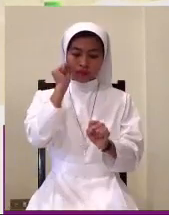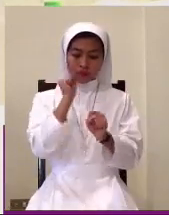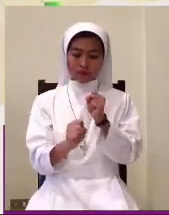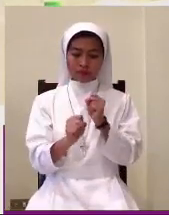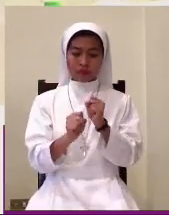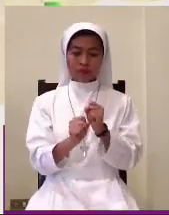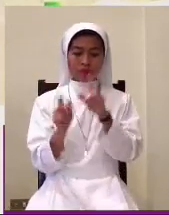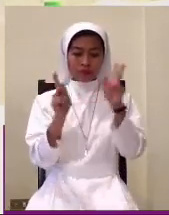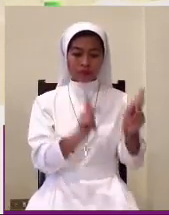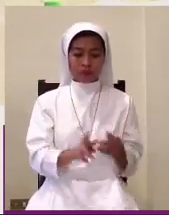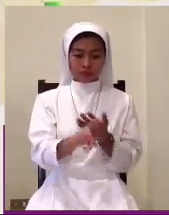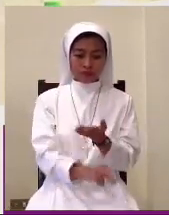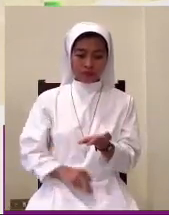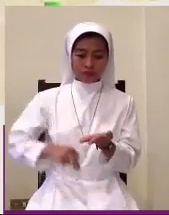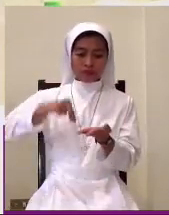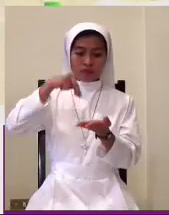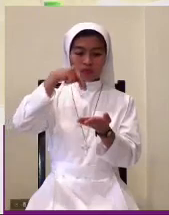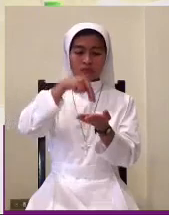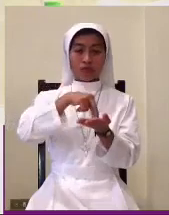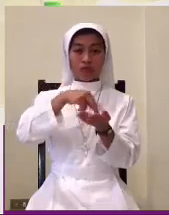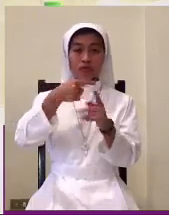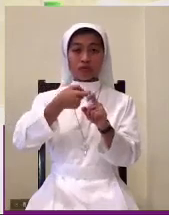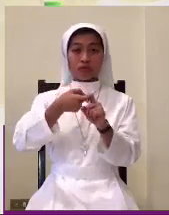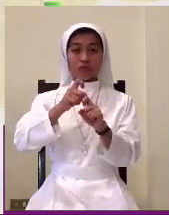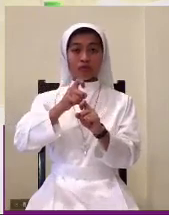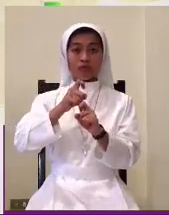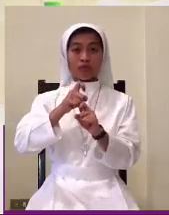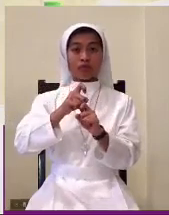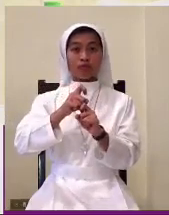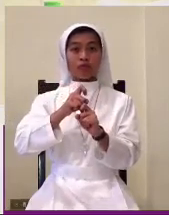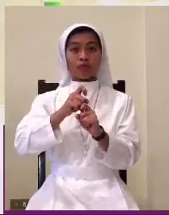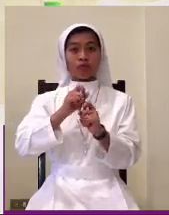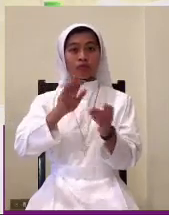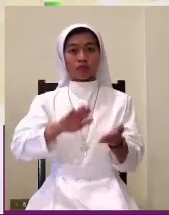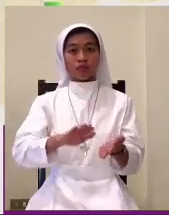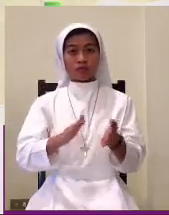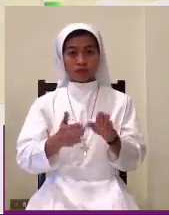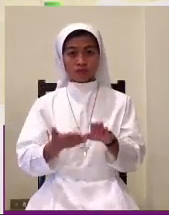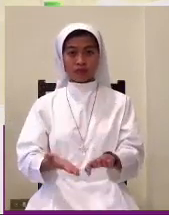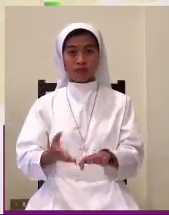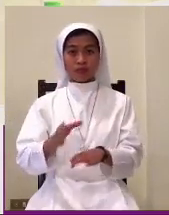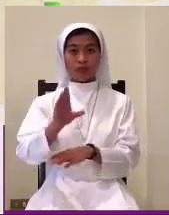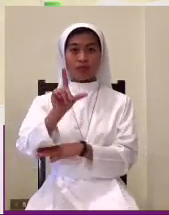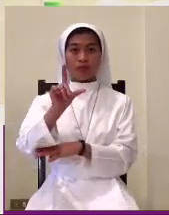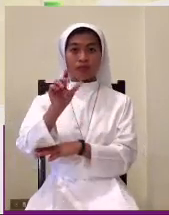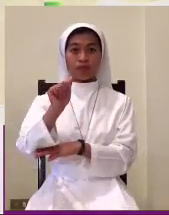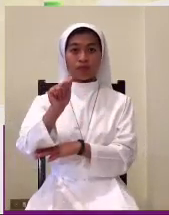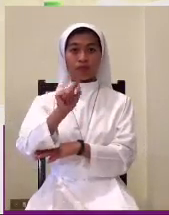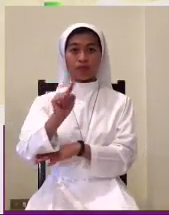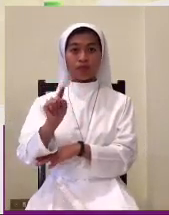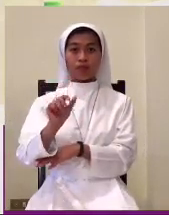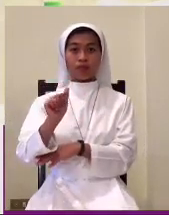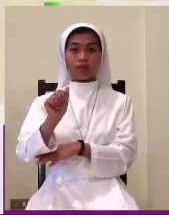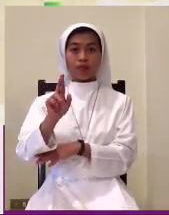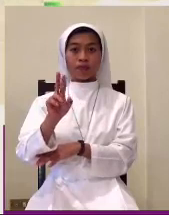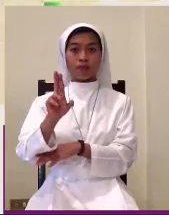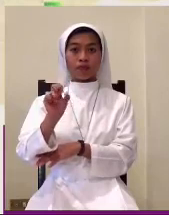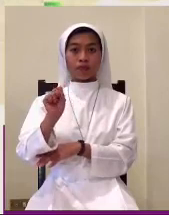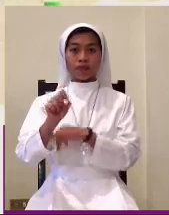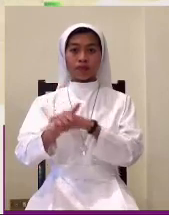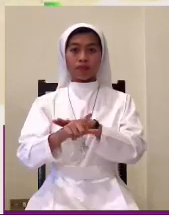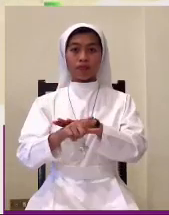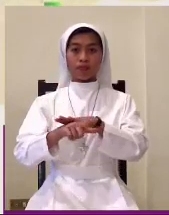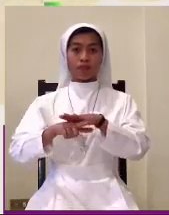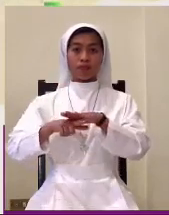or raising of Lazarus from the dead will be an opportunity to manifest the glory of